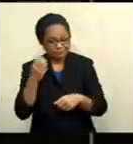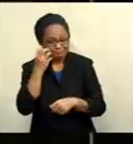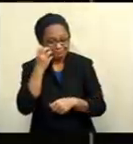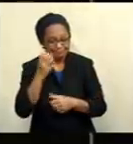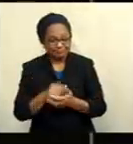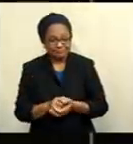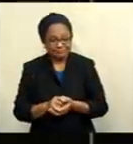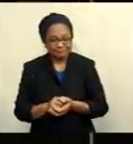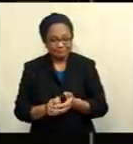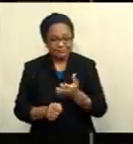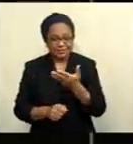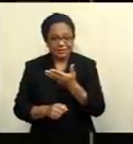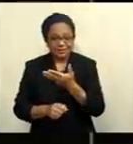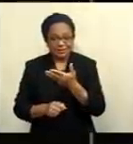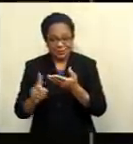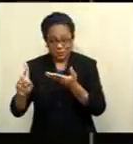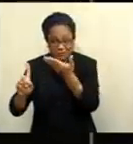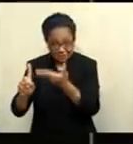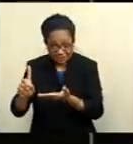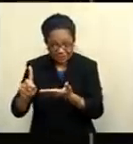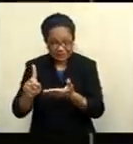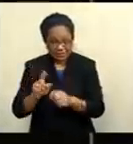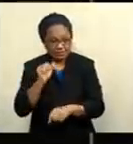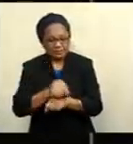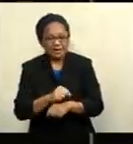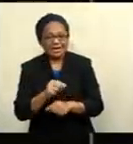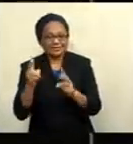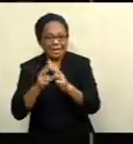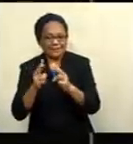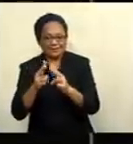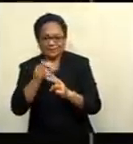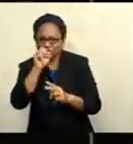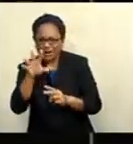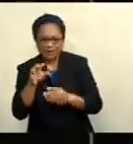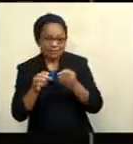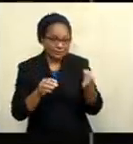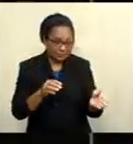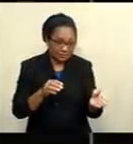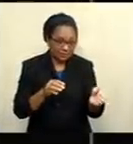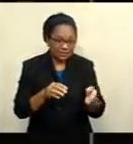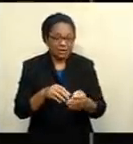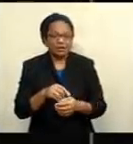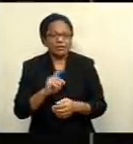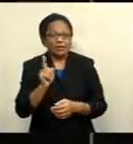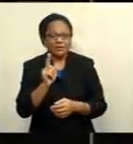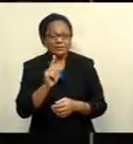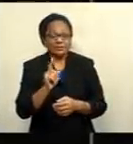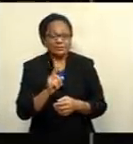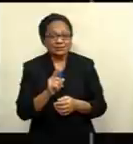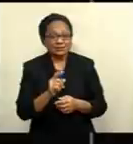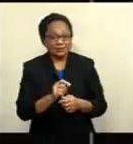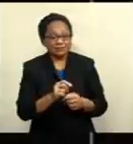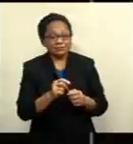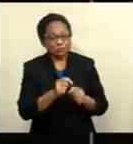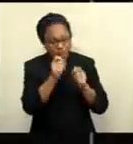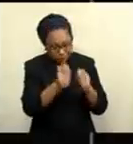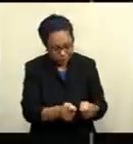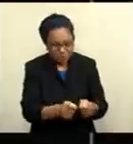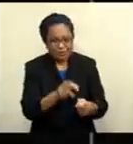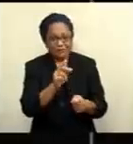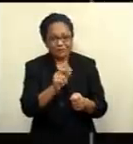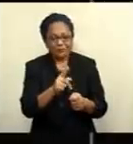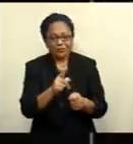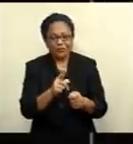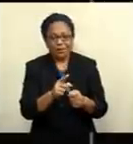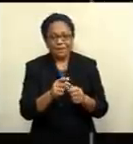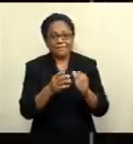Mikaele Ravalawa scored a double for the Dragons, while Isaac Lumelume crossed for one of Melbourne Storm's 2 tries.